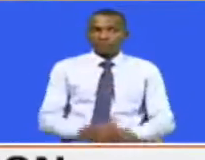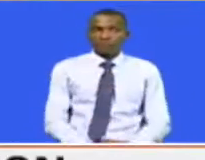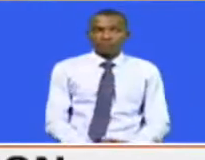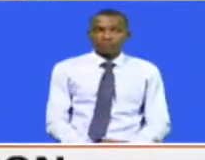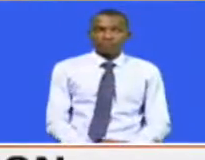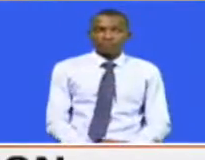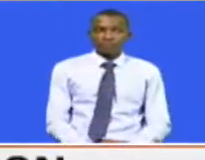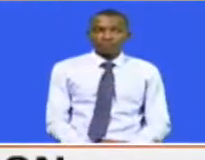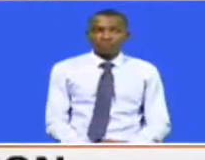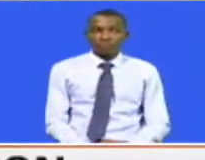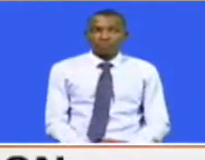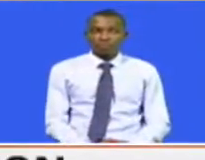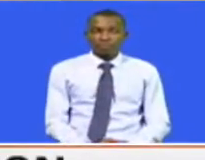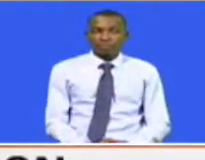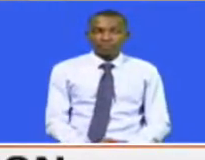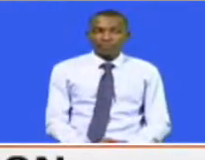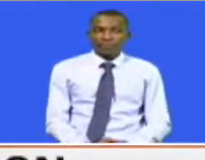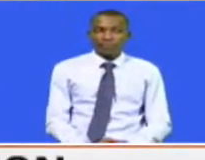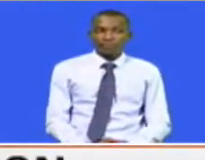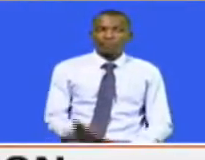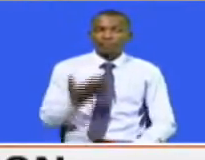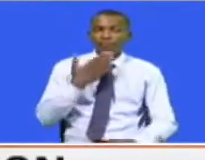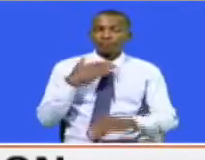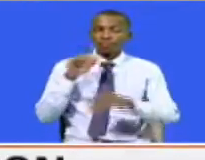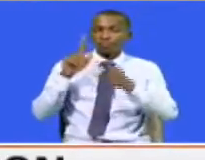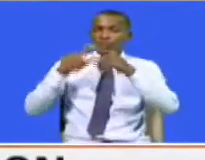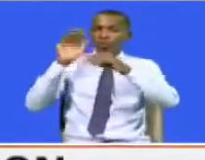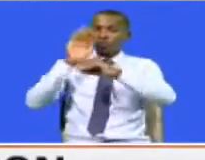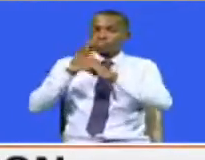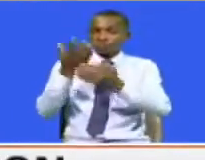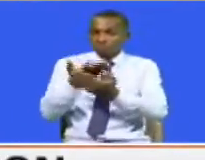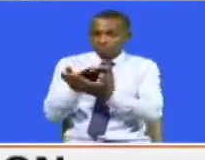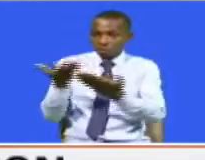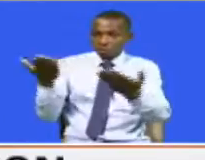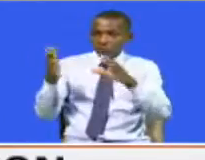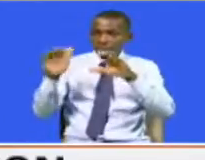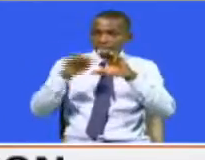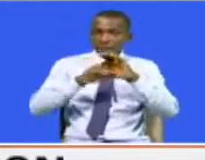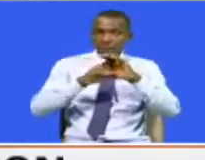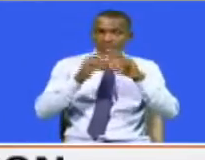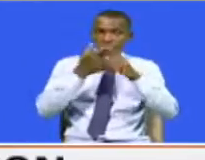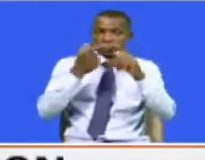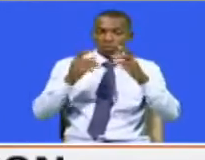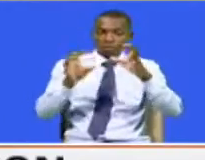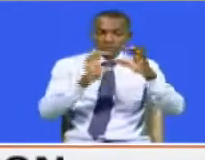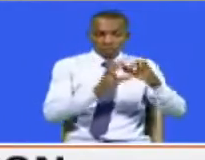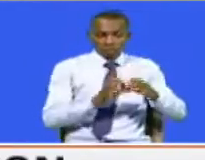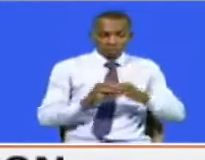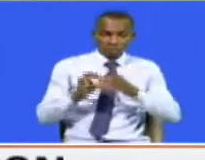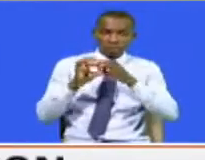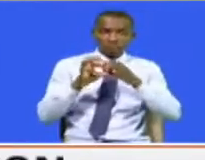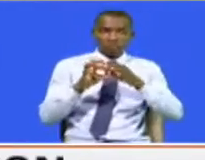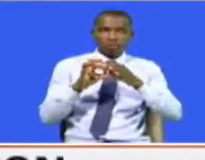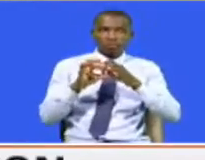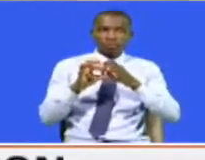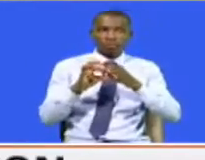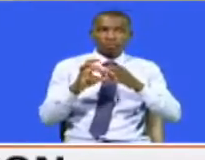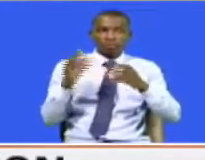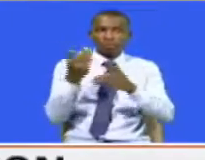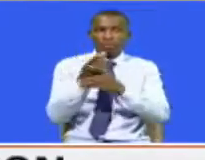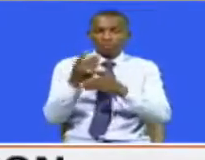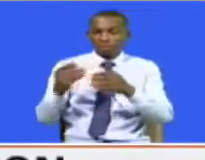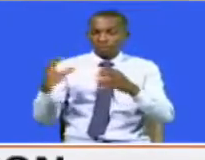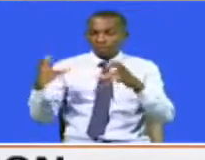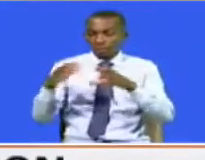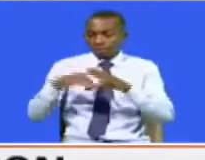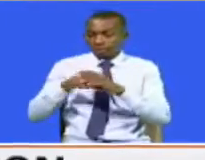call upon our colleagues from the Azimio la Umoja, One Kenya Alliance Coalition Party, and the constituent parties in that